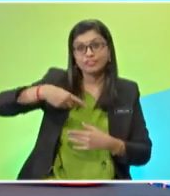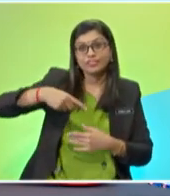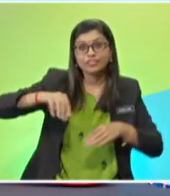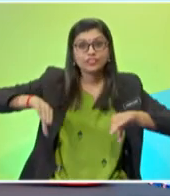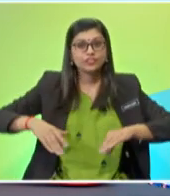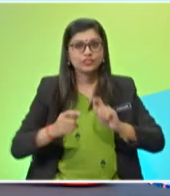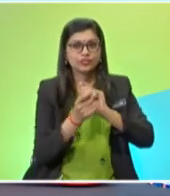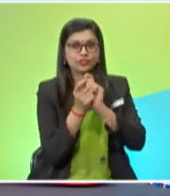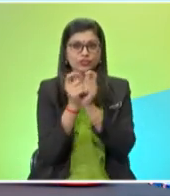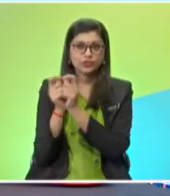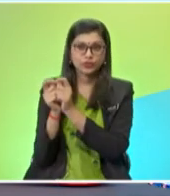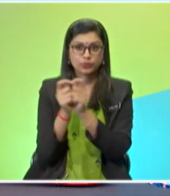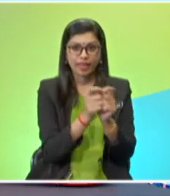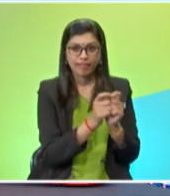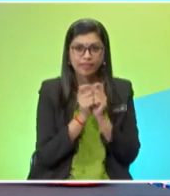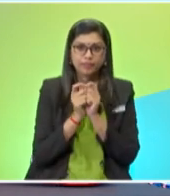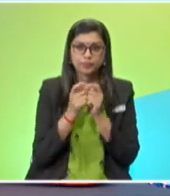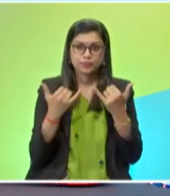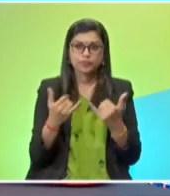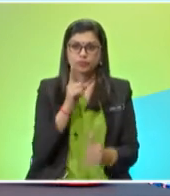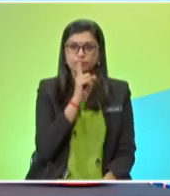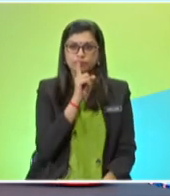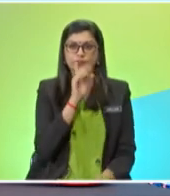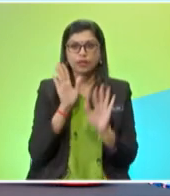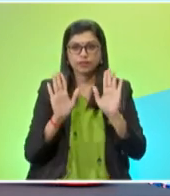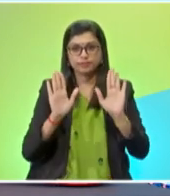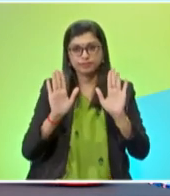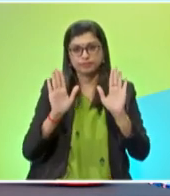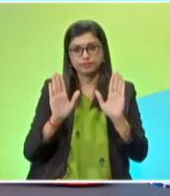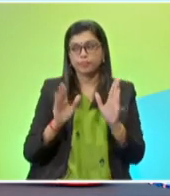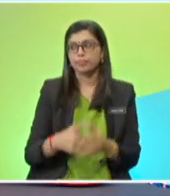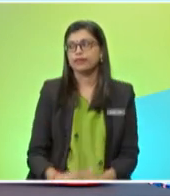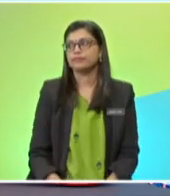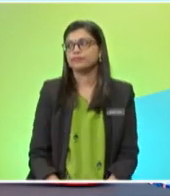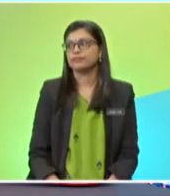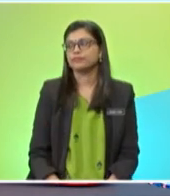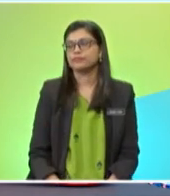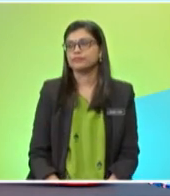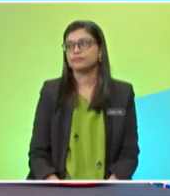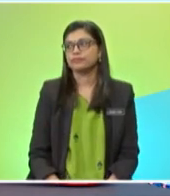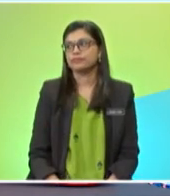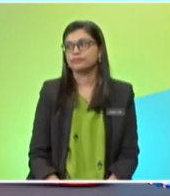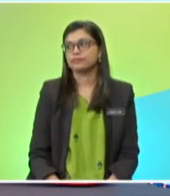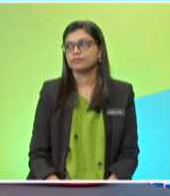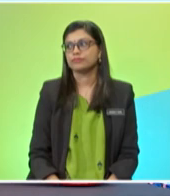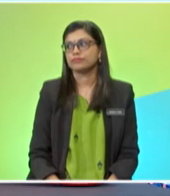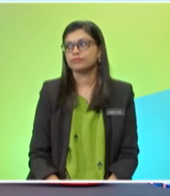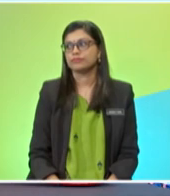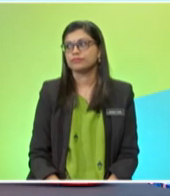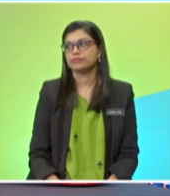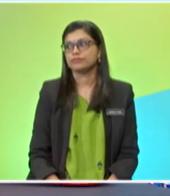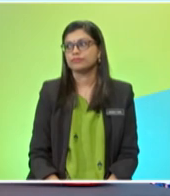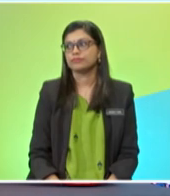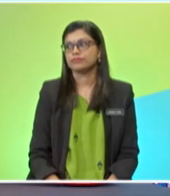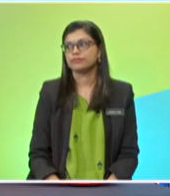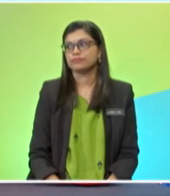still turning them. I will not look. I will not look. Don't I will not look. Don't look. Are you ready, Teacher Kenanga? Yes. I'm keeping ready. One eye